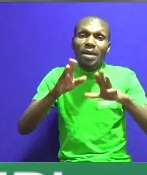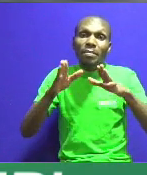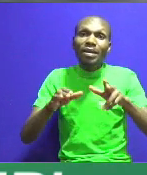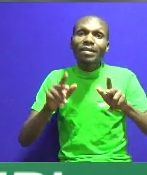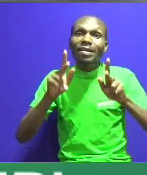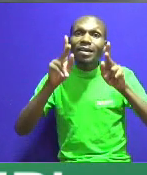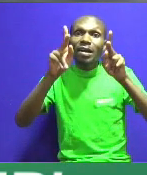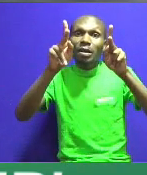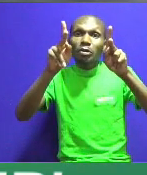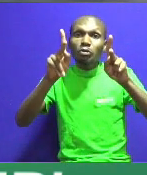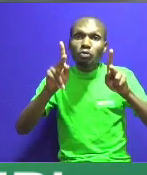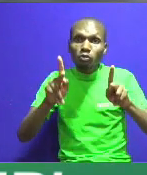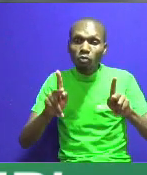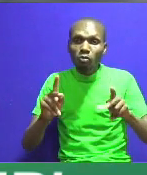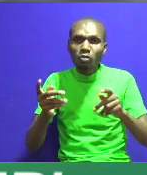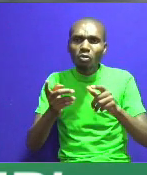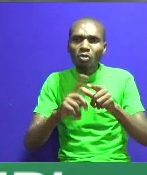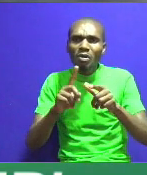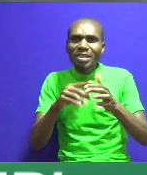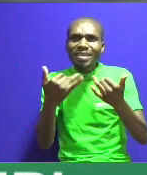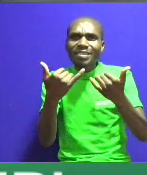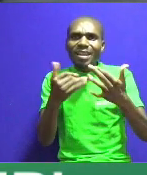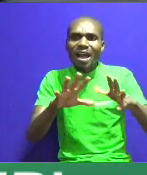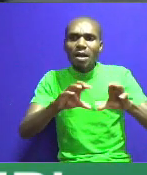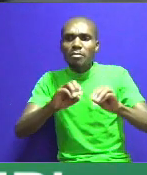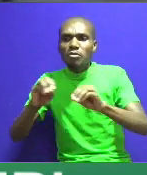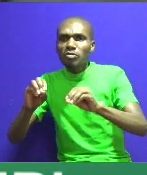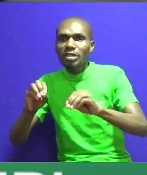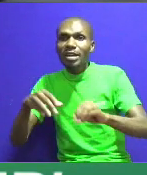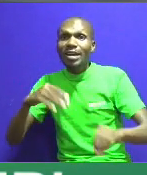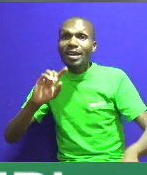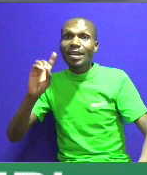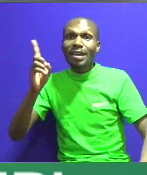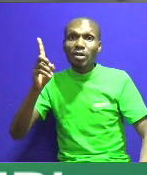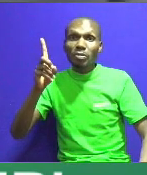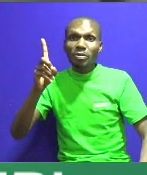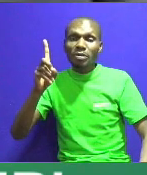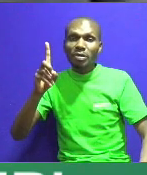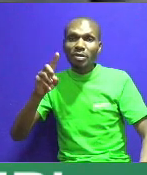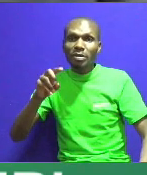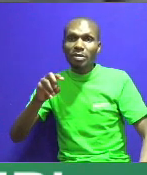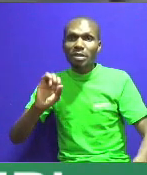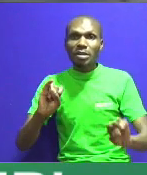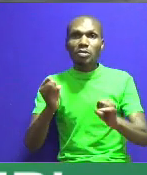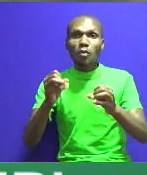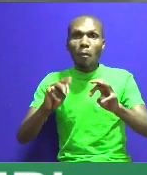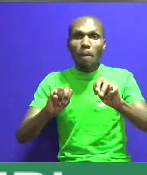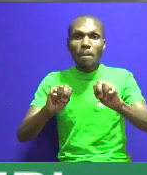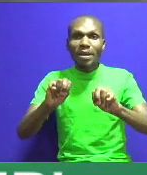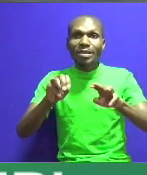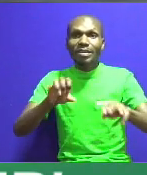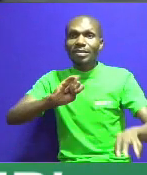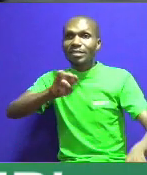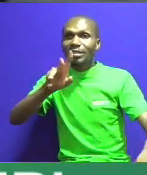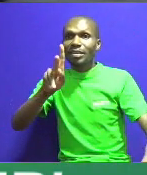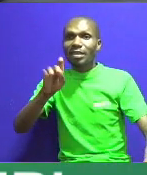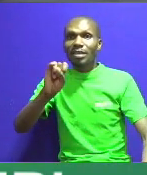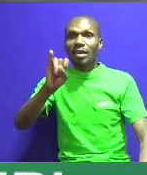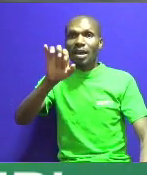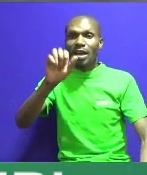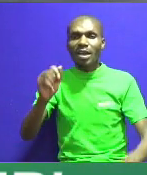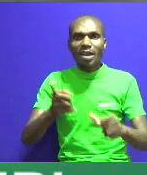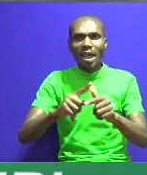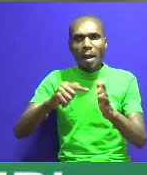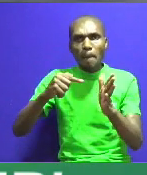Kisumu International Airport, now moves to Jomo Kenyatta International Airport as the new manager of JKIA. Number